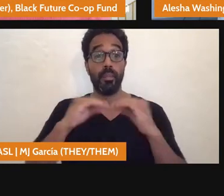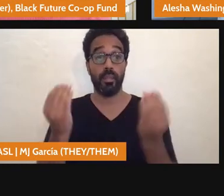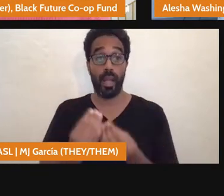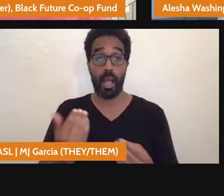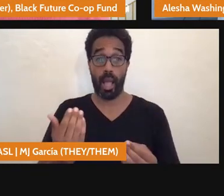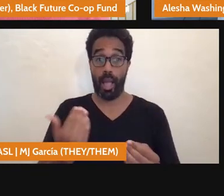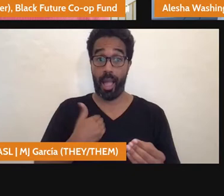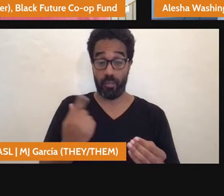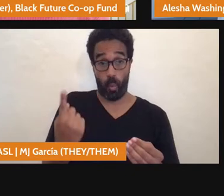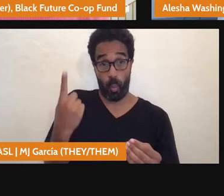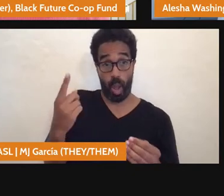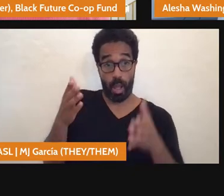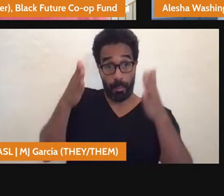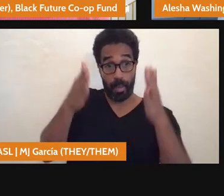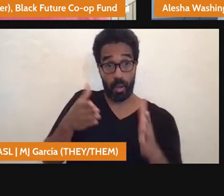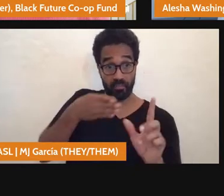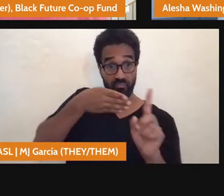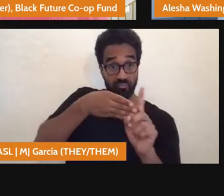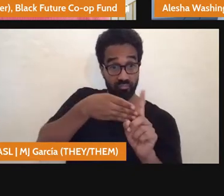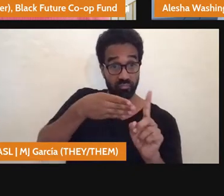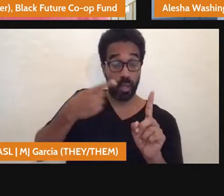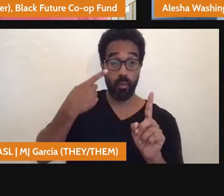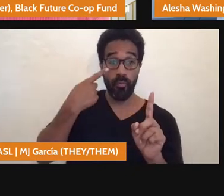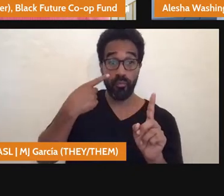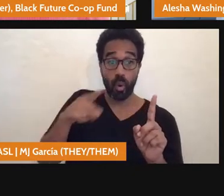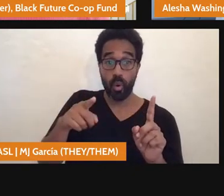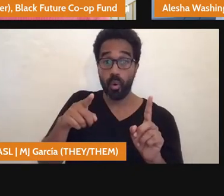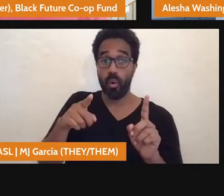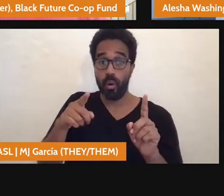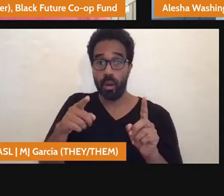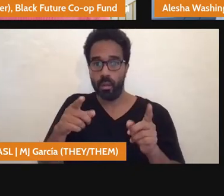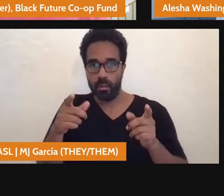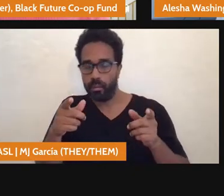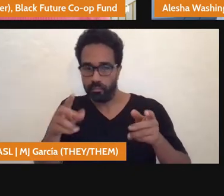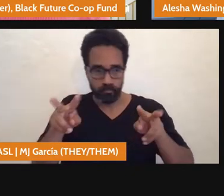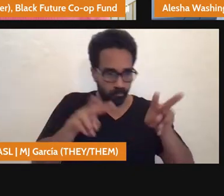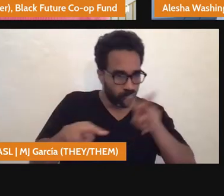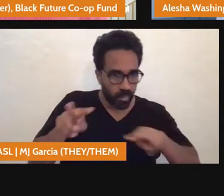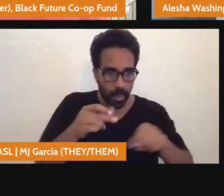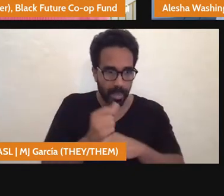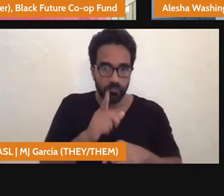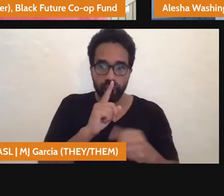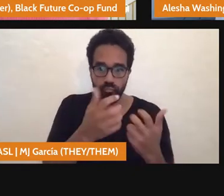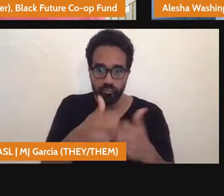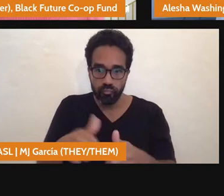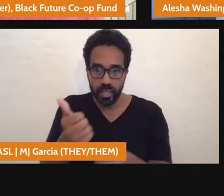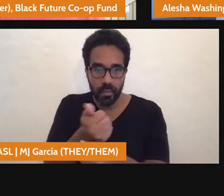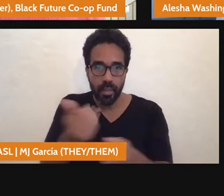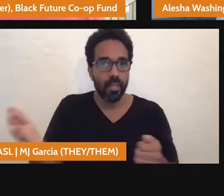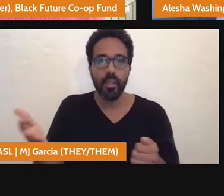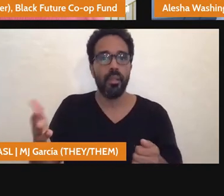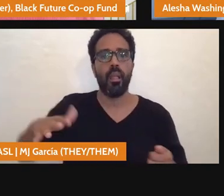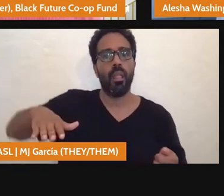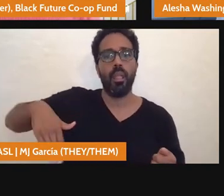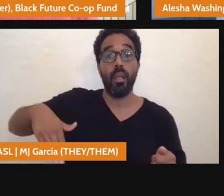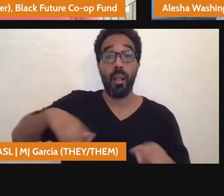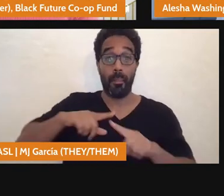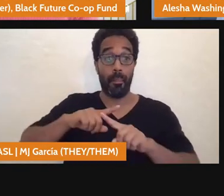This has been something fairly small staff. And so it's been one that we've tried to weave throughout, but we did just hire somebody who's